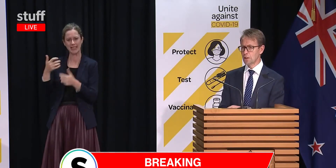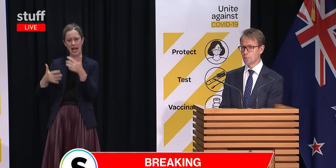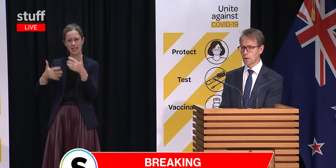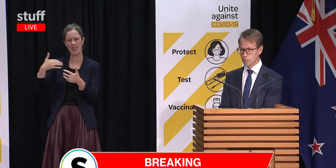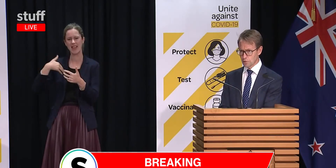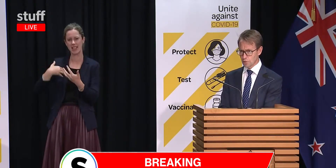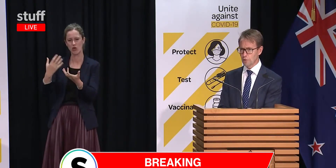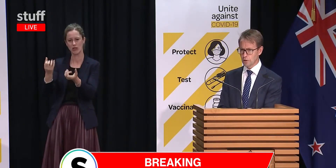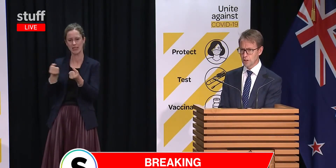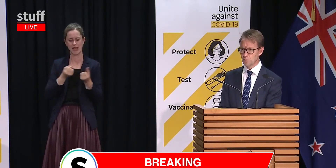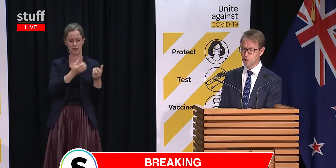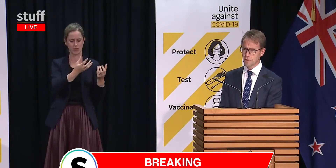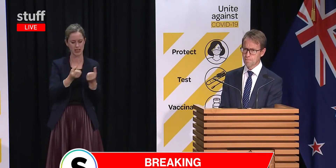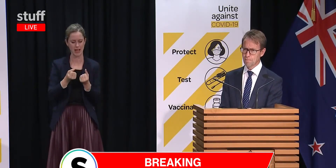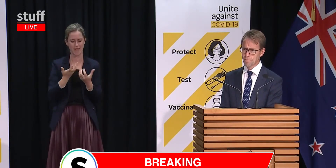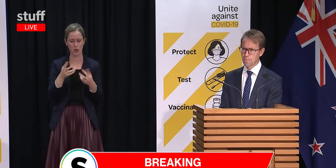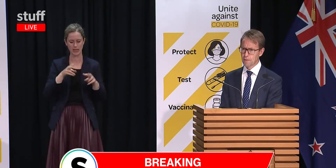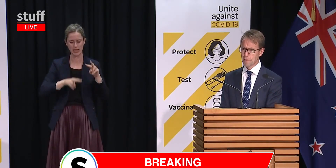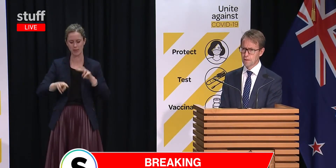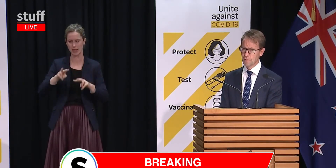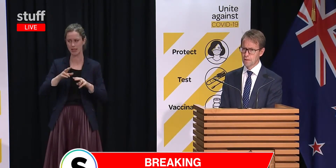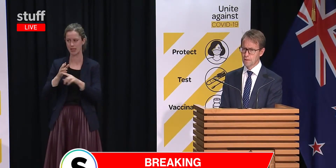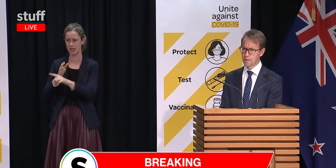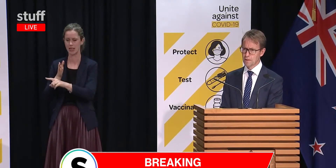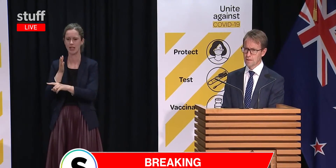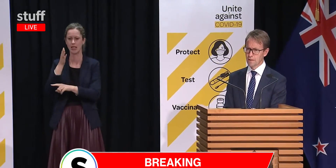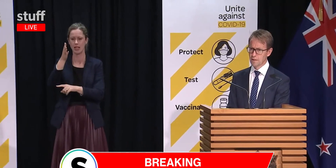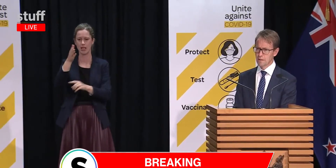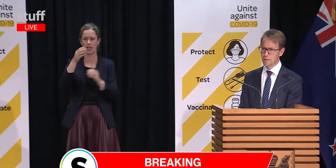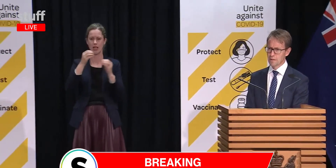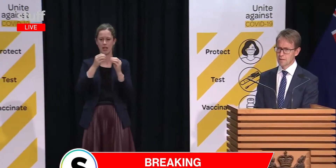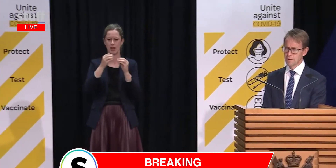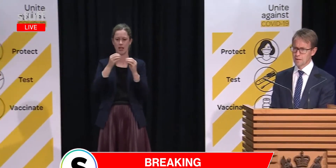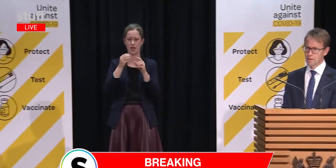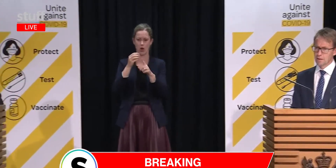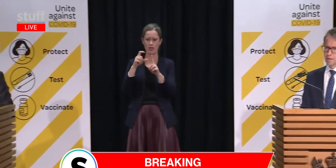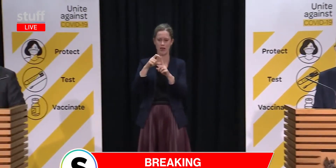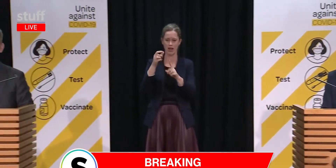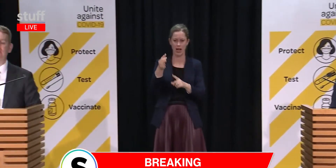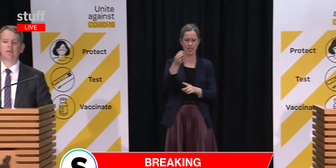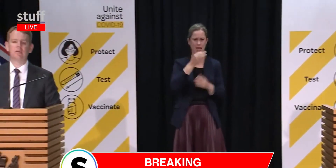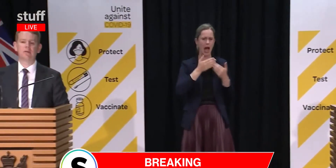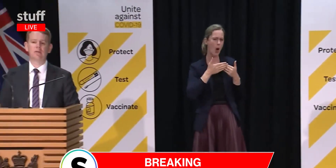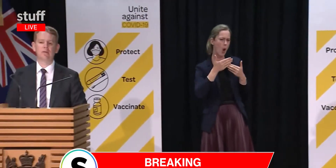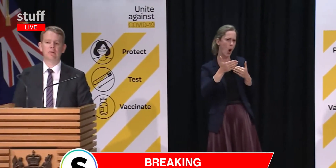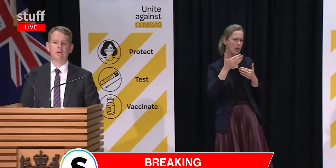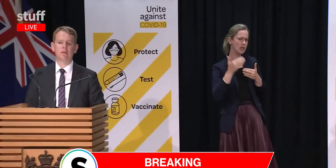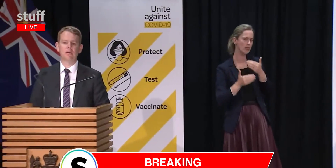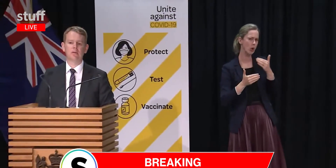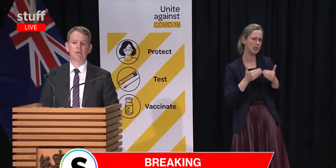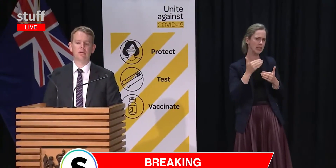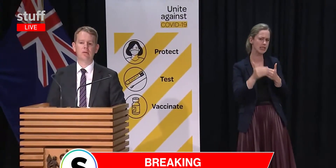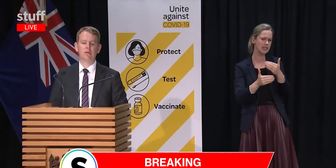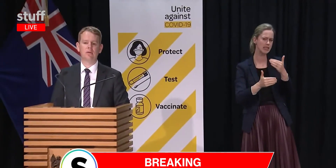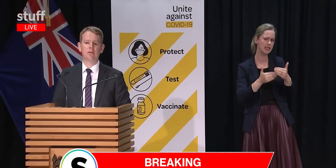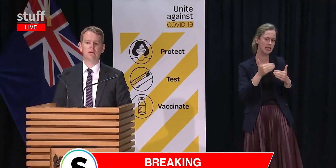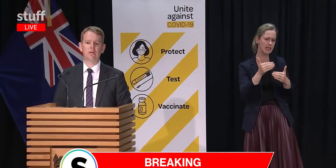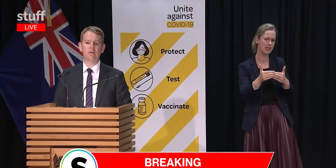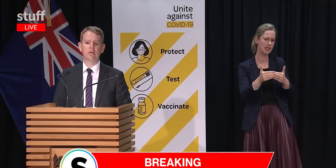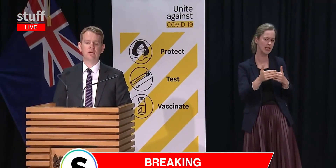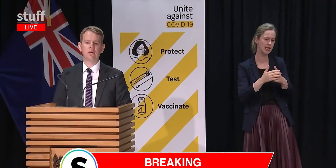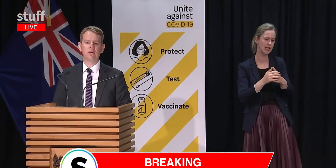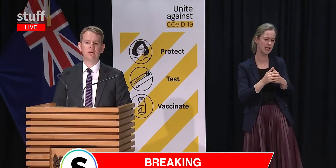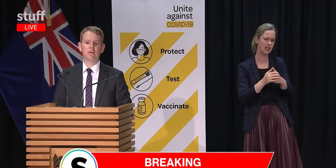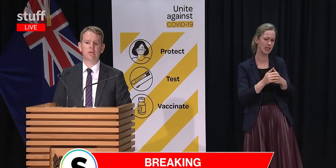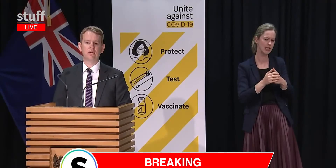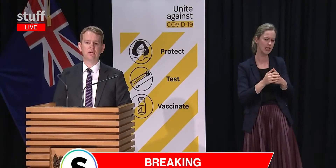need to get to be able to do the full assessment. Benedict, and then straight in front of you. Would you have any estimate that process might take until like the least